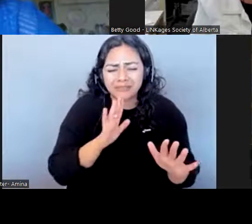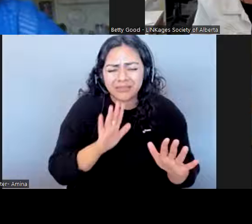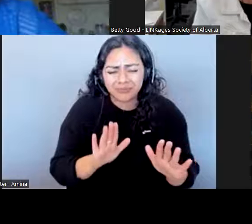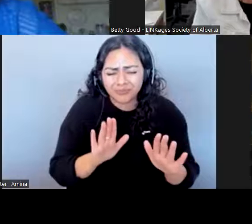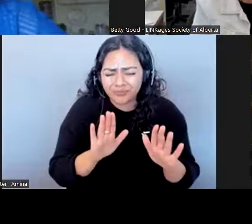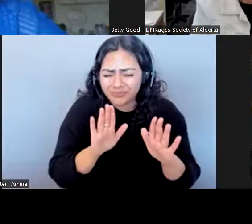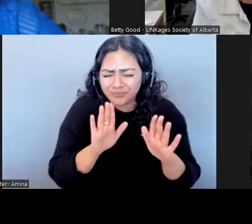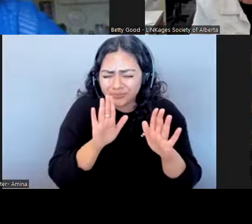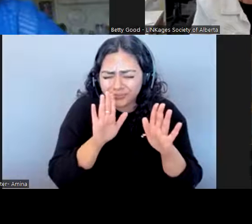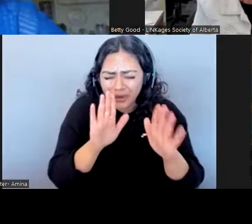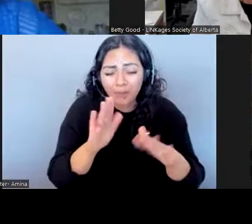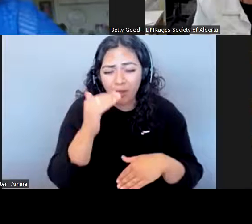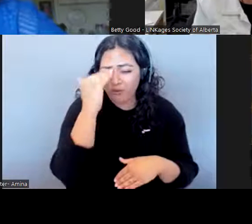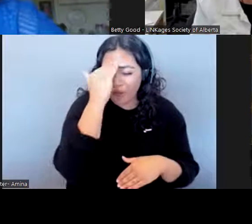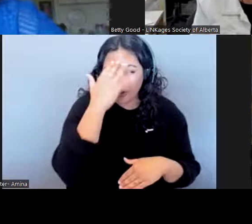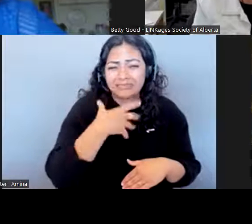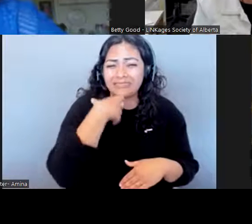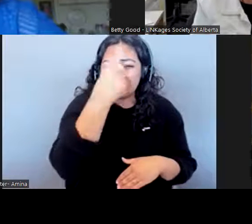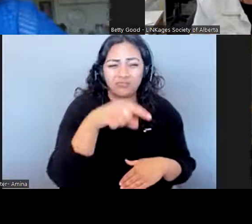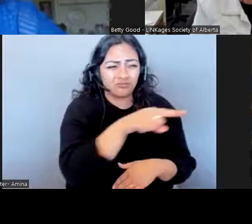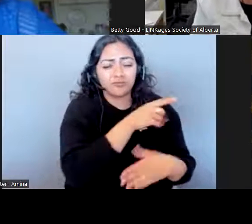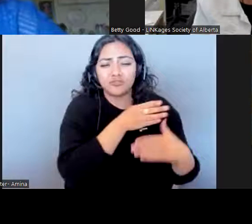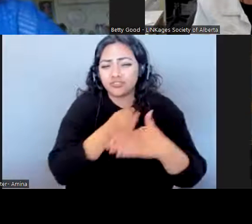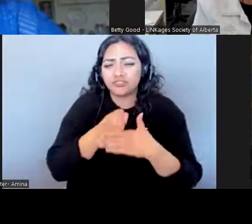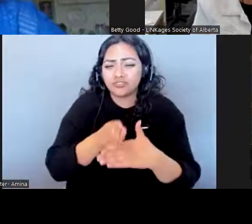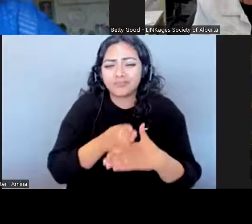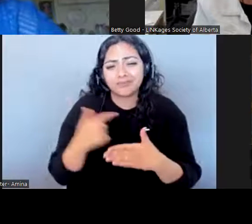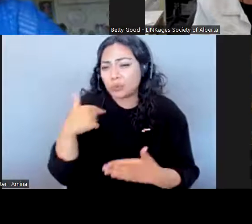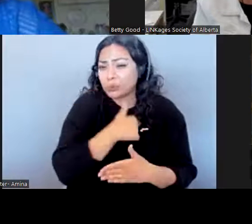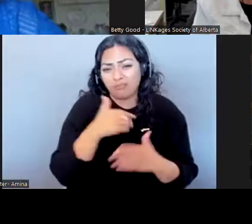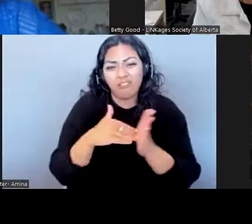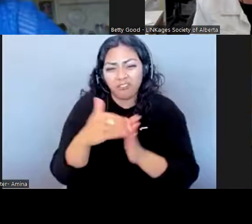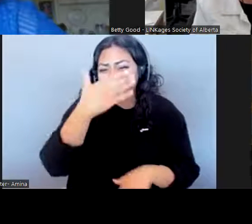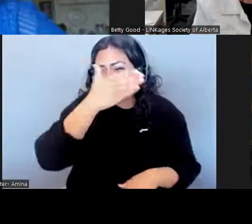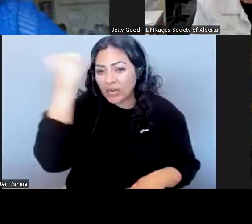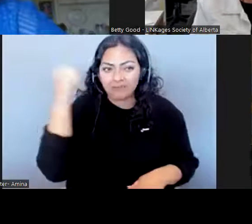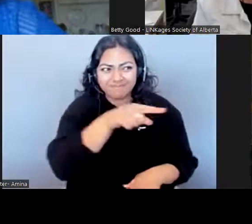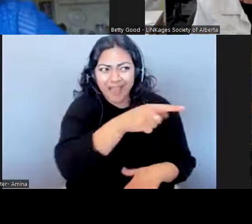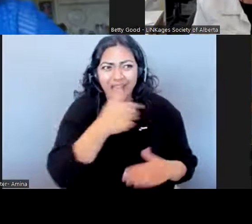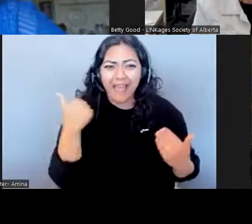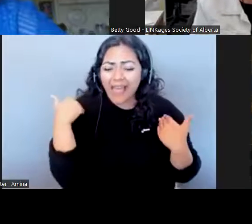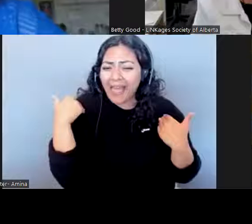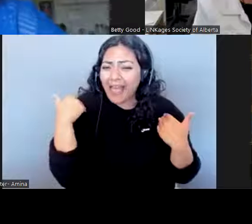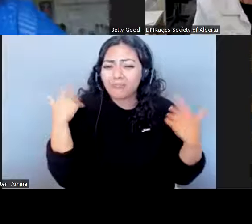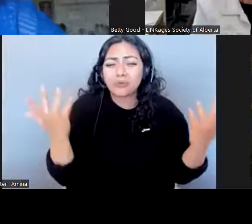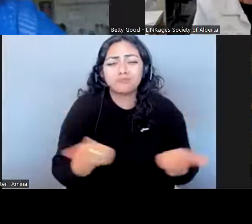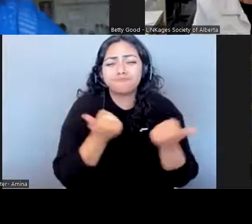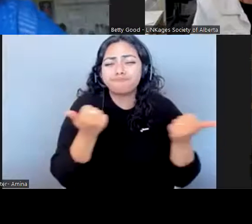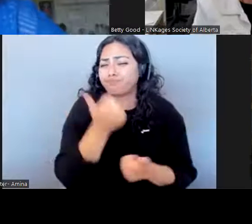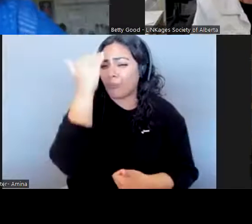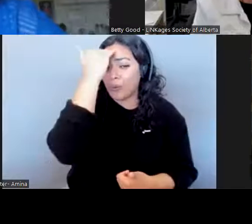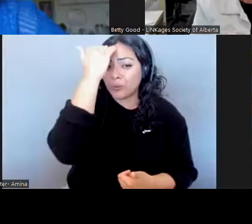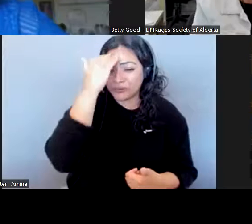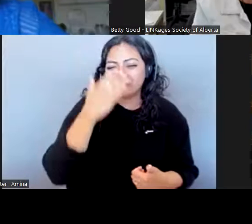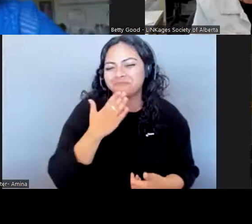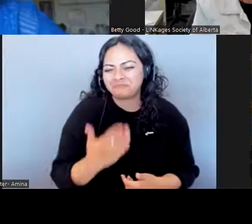goes overlooked each and every day. So passion, absolutely my passion. Thank you for having me. And Lois.